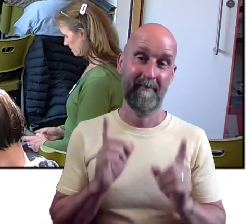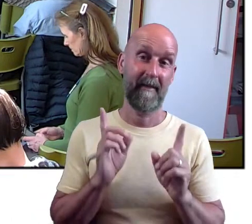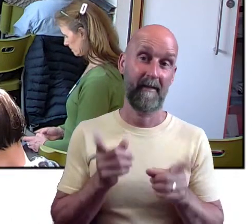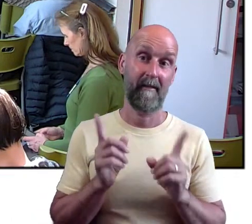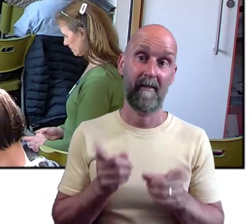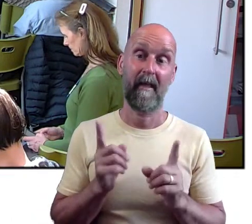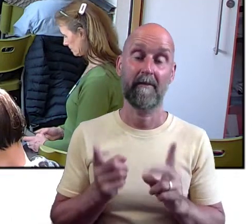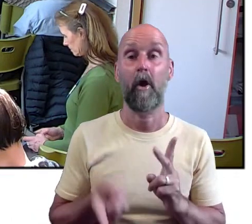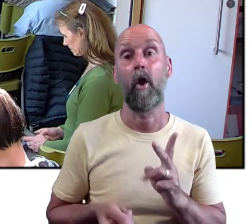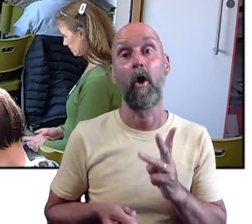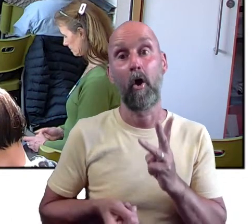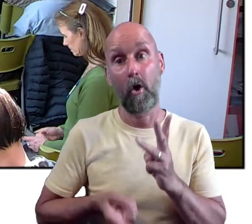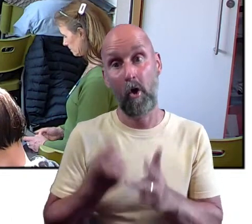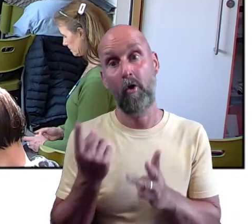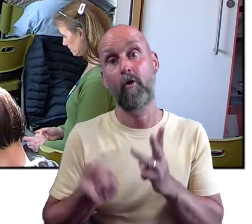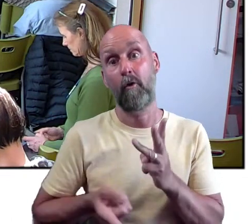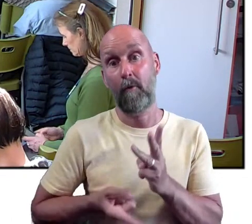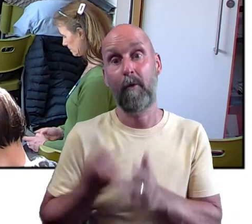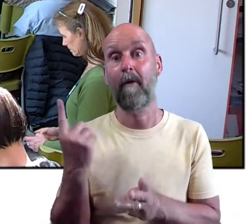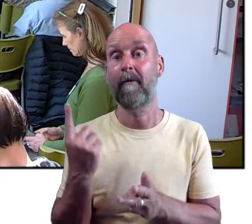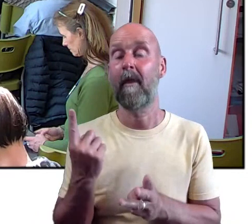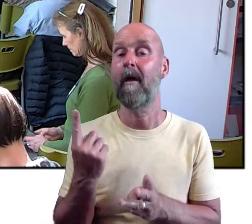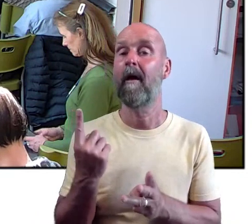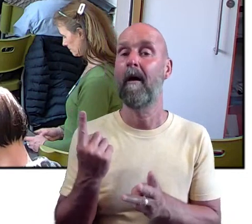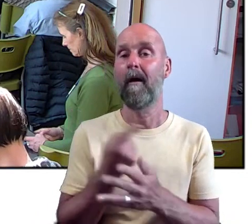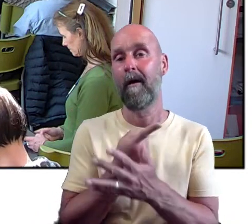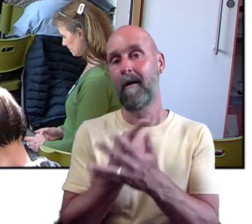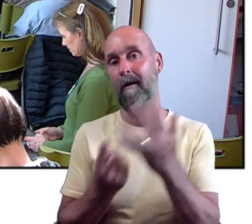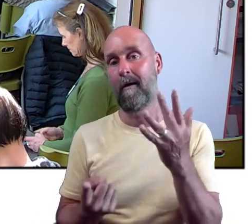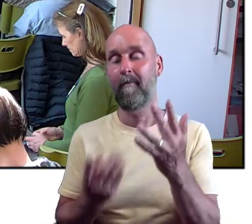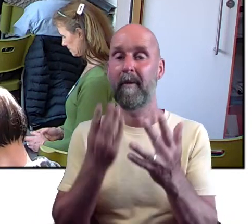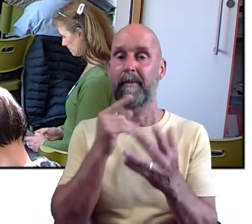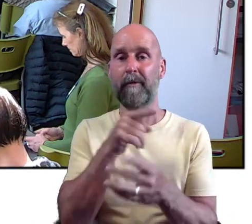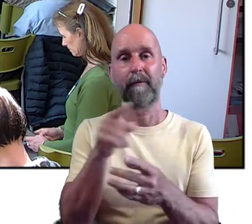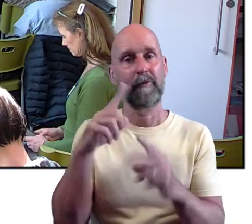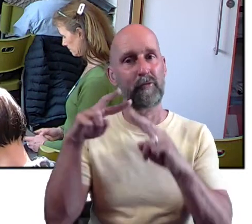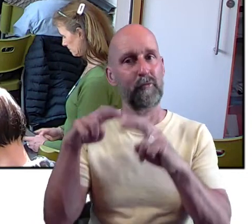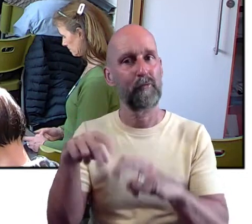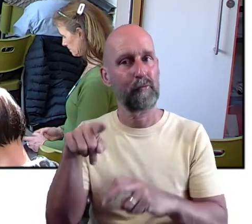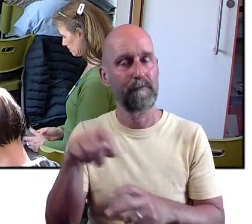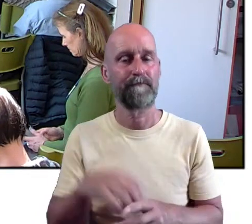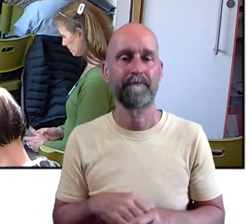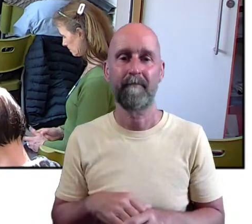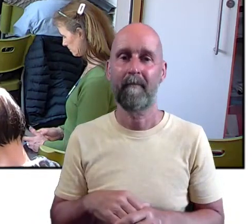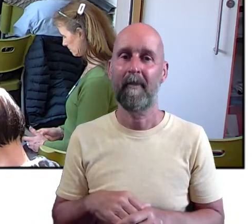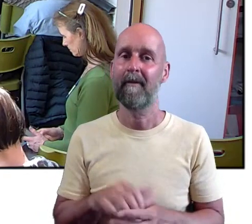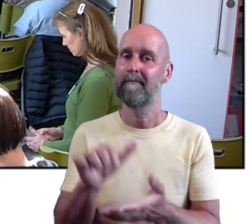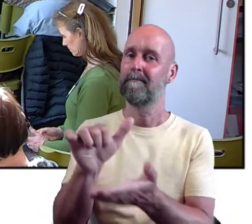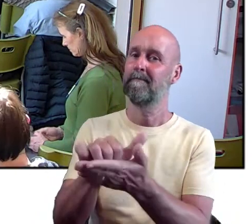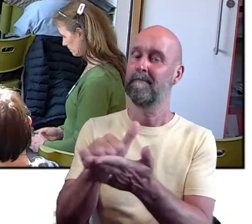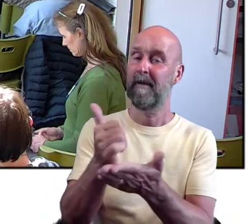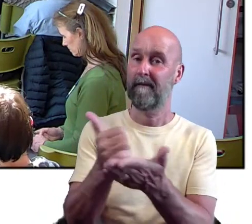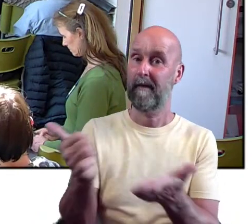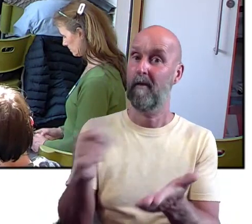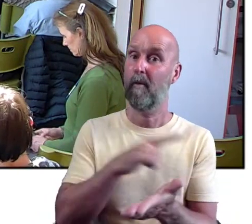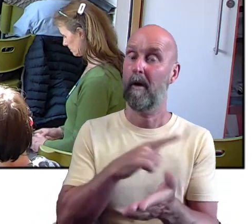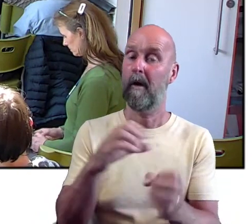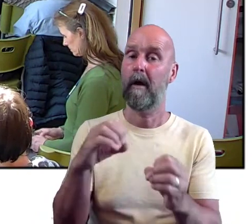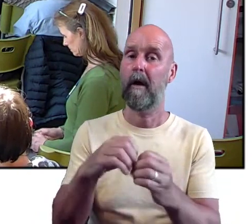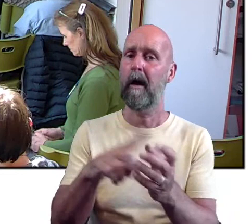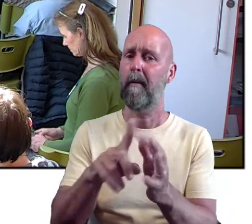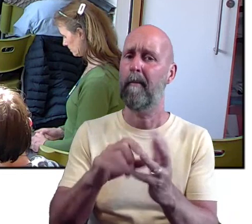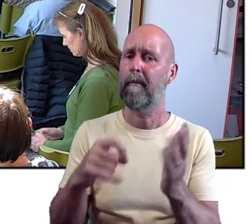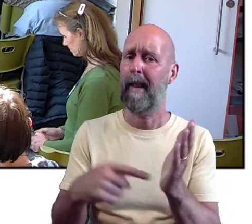another set of references that might be useful to look at. Yeah, that's such a super great example. Like Blast Theory were like massive innovators